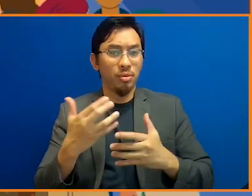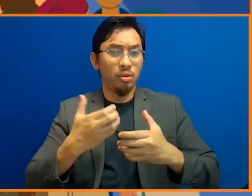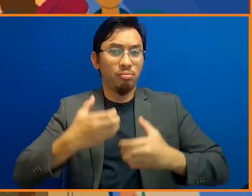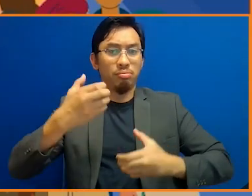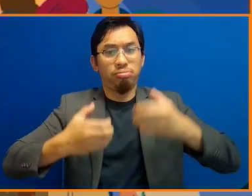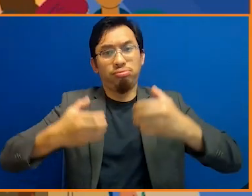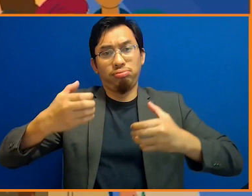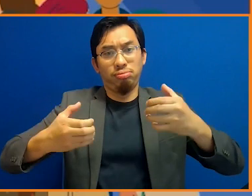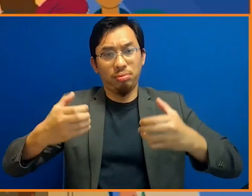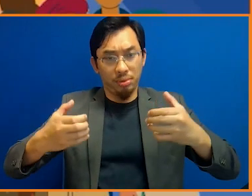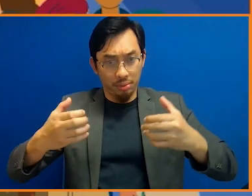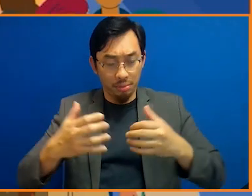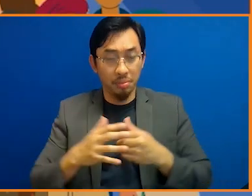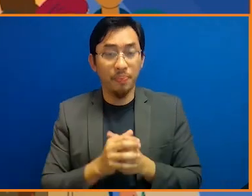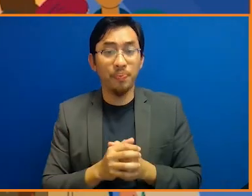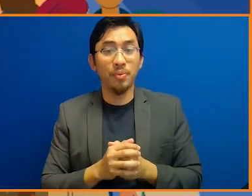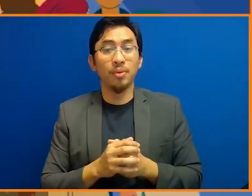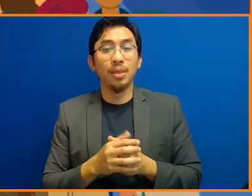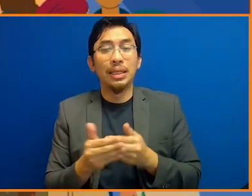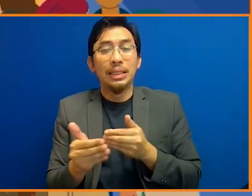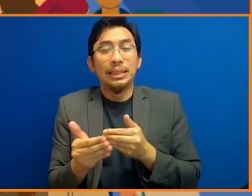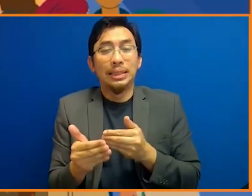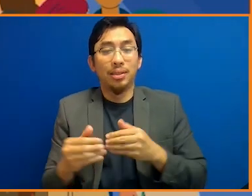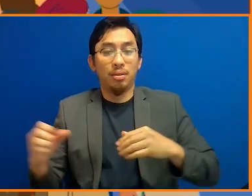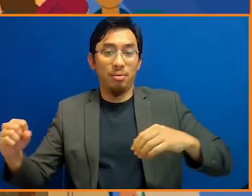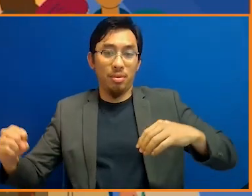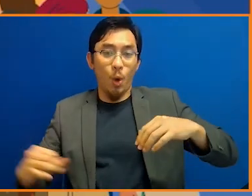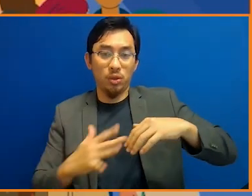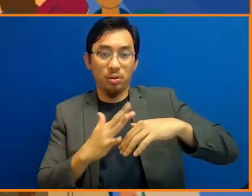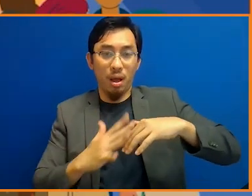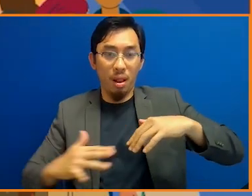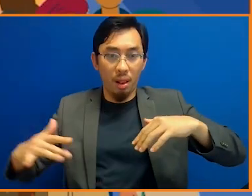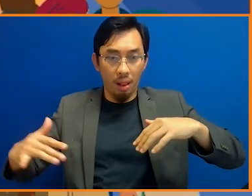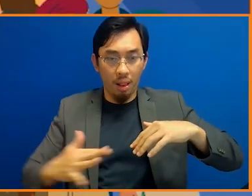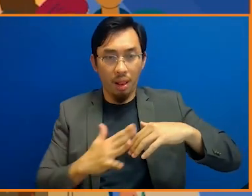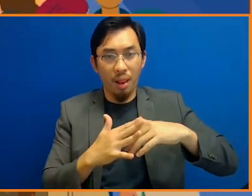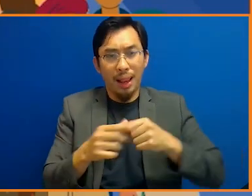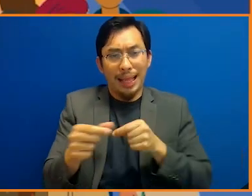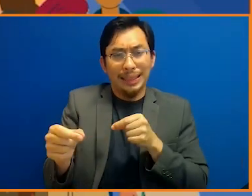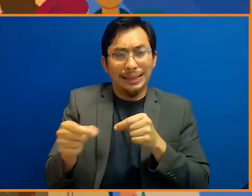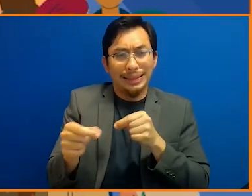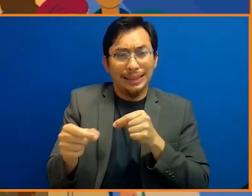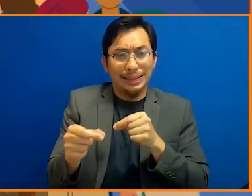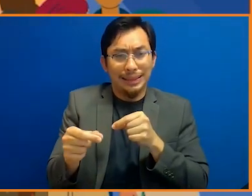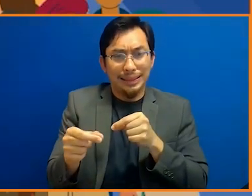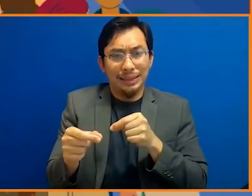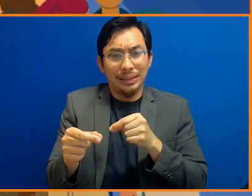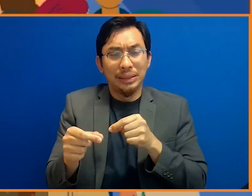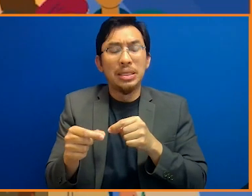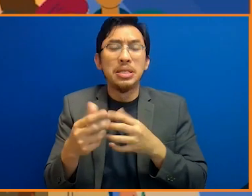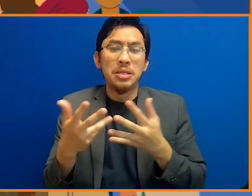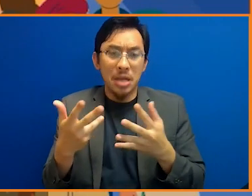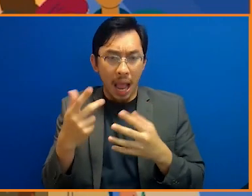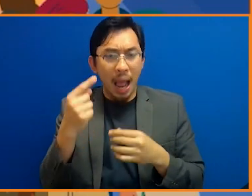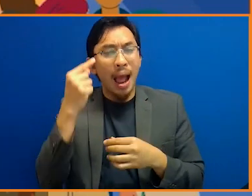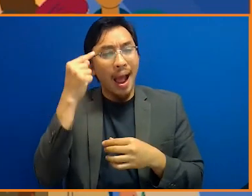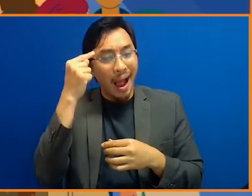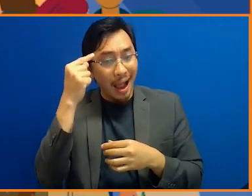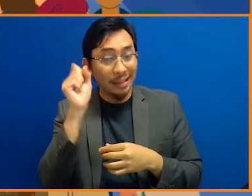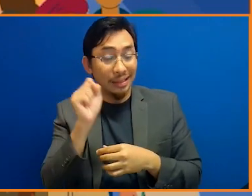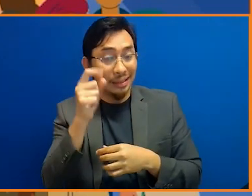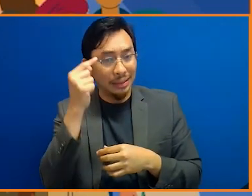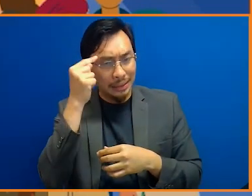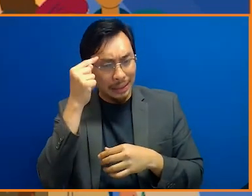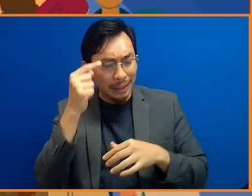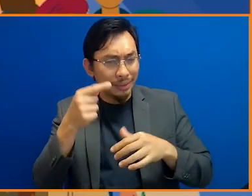urban development, and there are many new coastal community near the coast. So that's why this